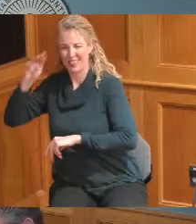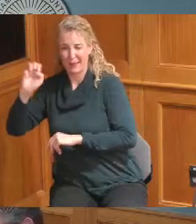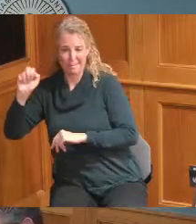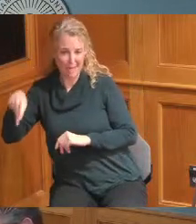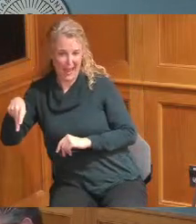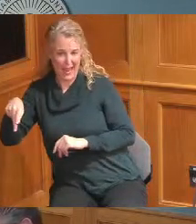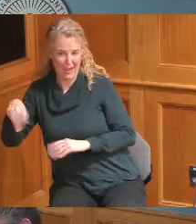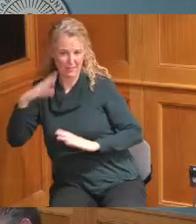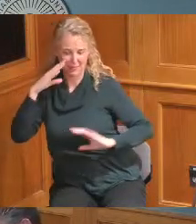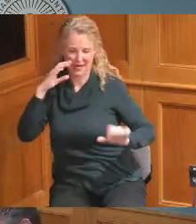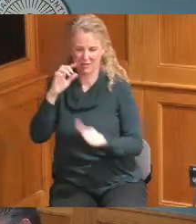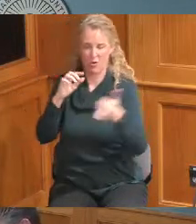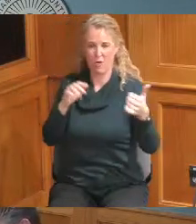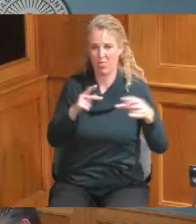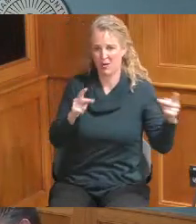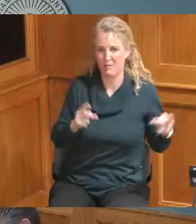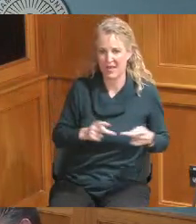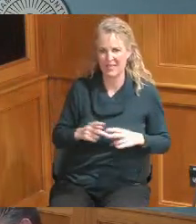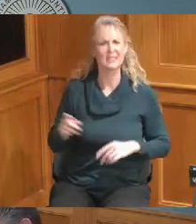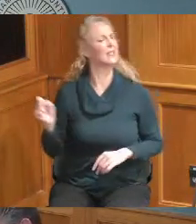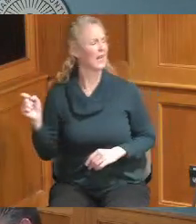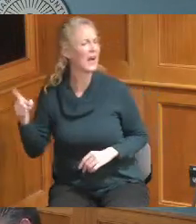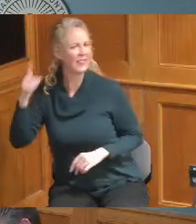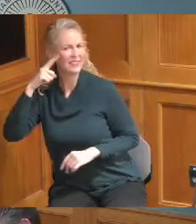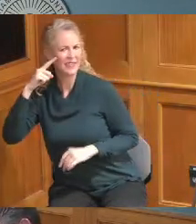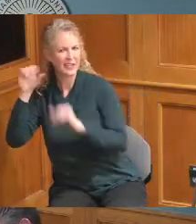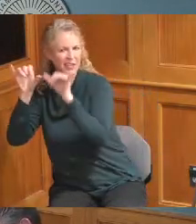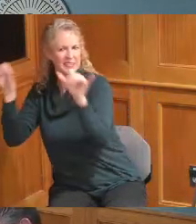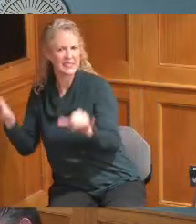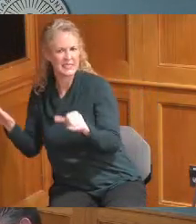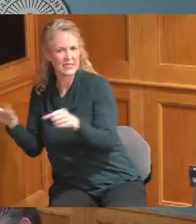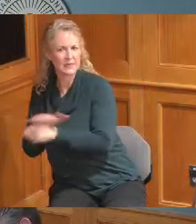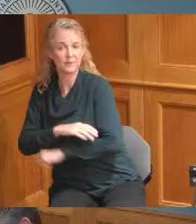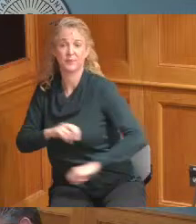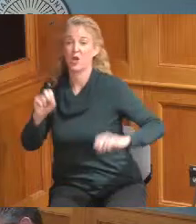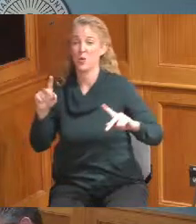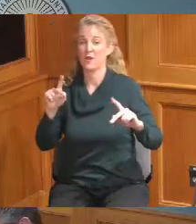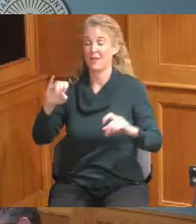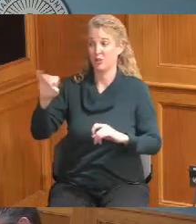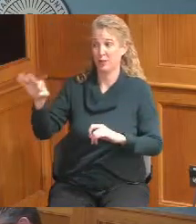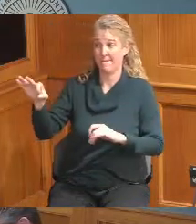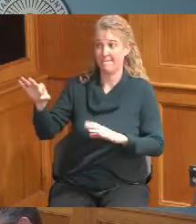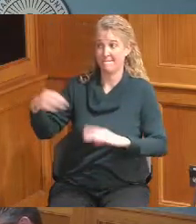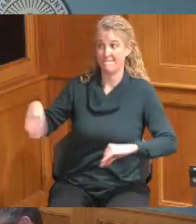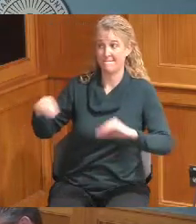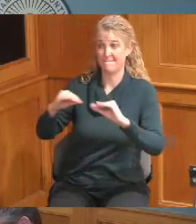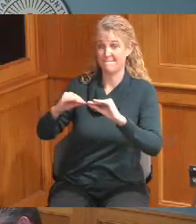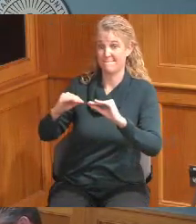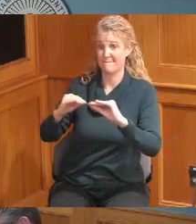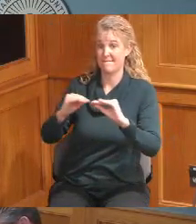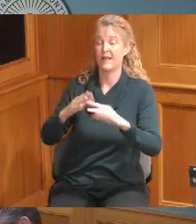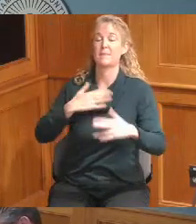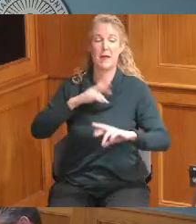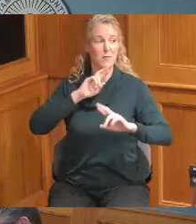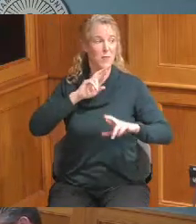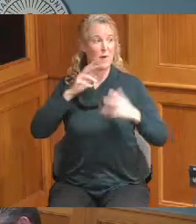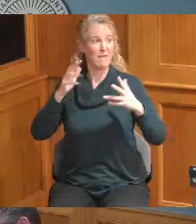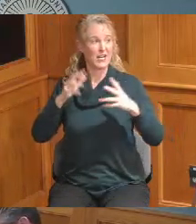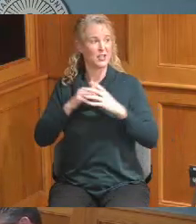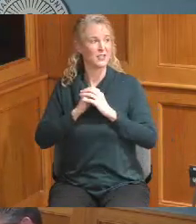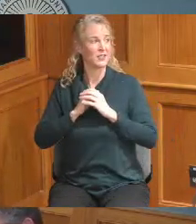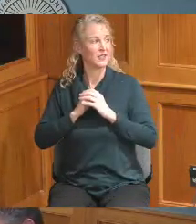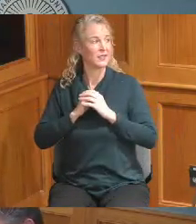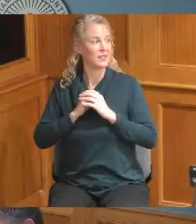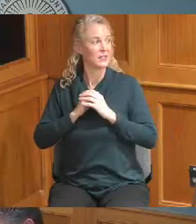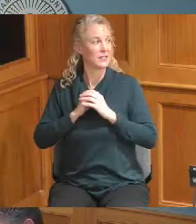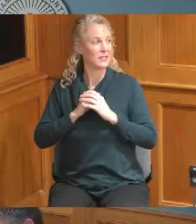that. So. Yeah, they've got a whole system set up at the city. Right. All right, Jeff, does that conclude your That report? would conclude my report. All right,